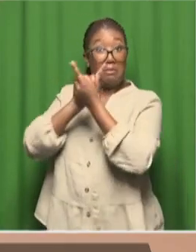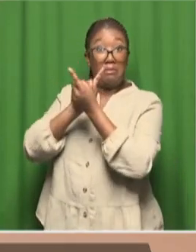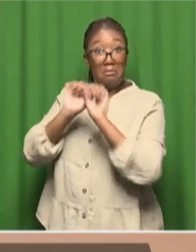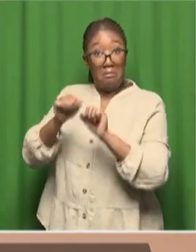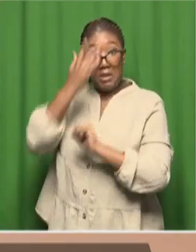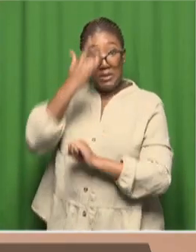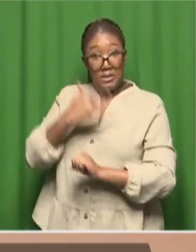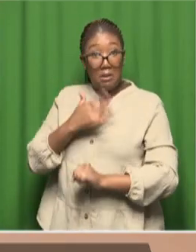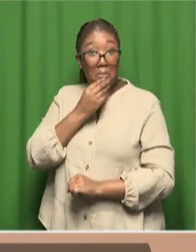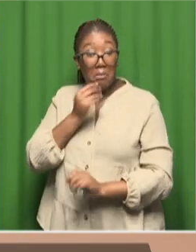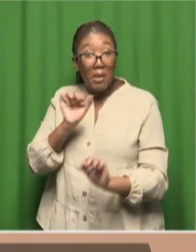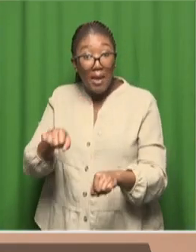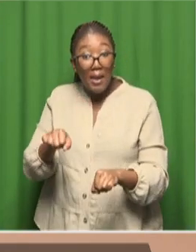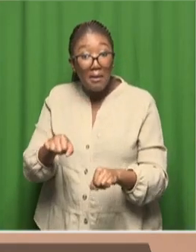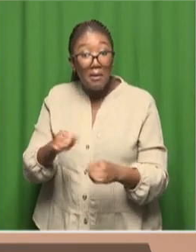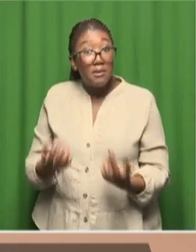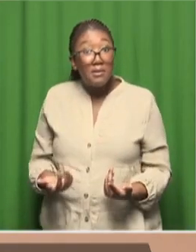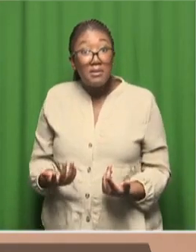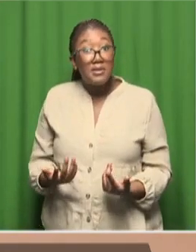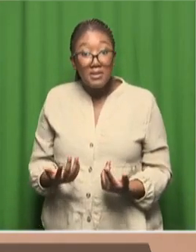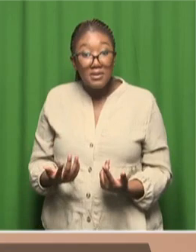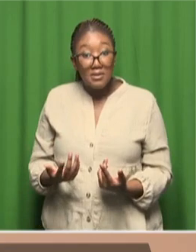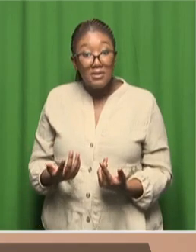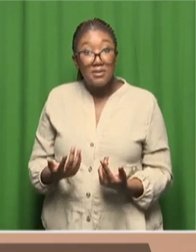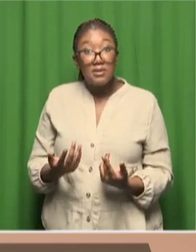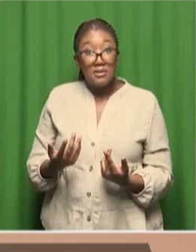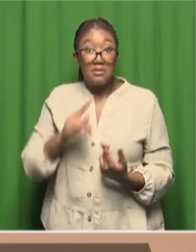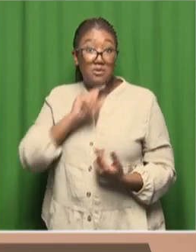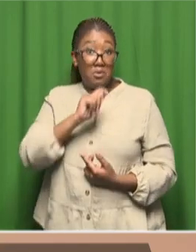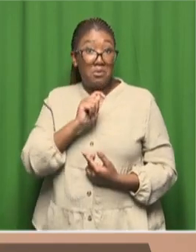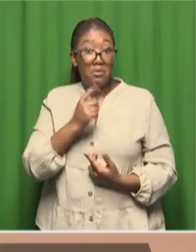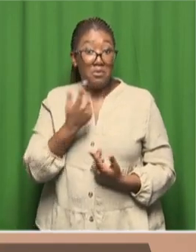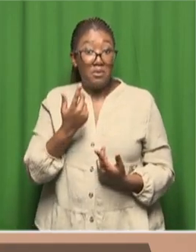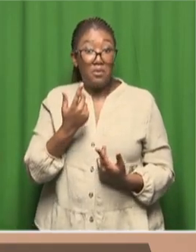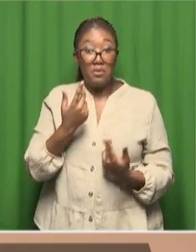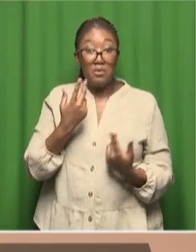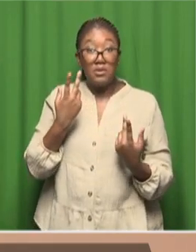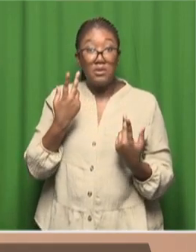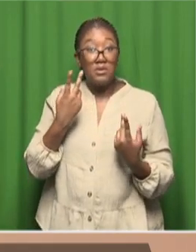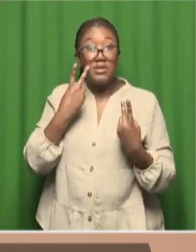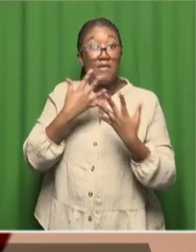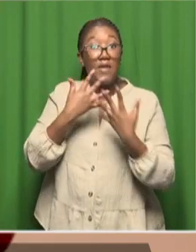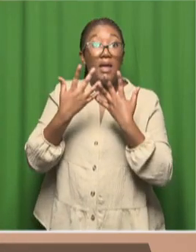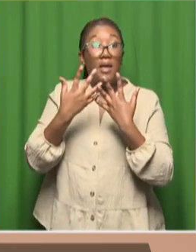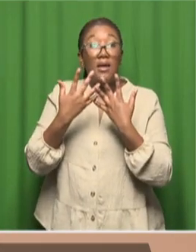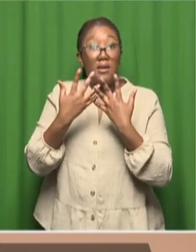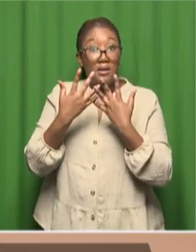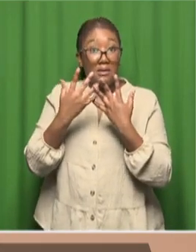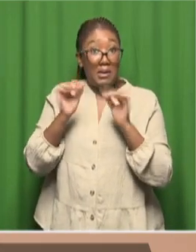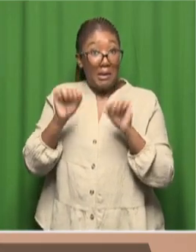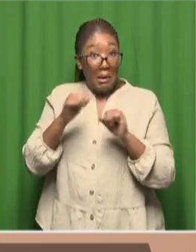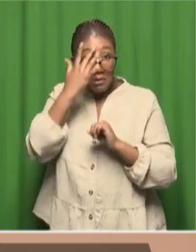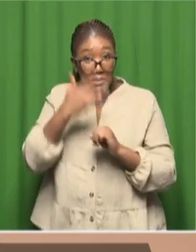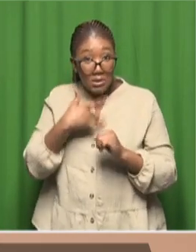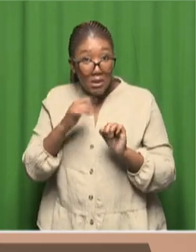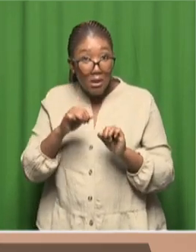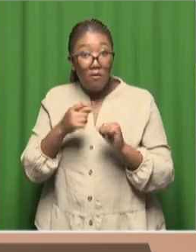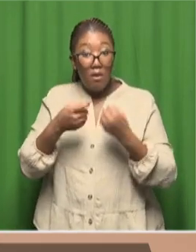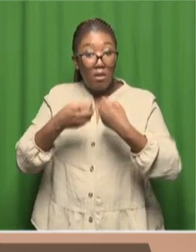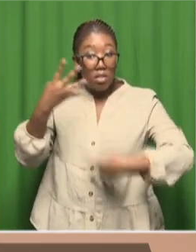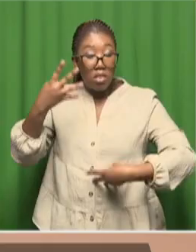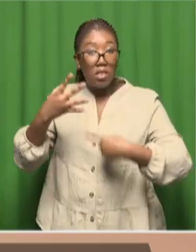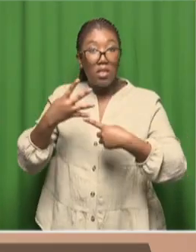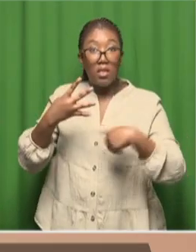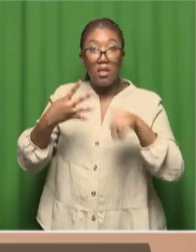to you talking about this massive, not a pandemic, but whatever it is that is gripping the world.